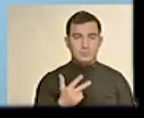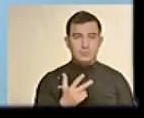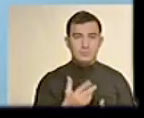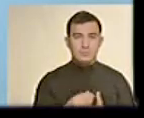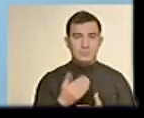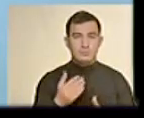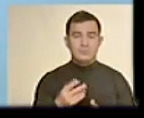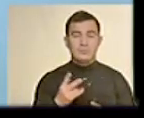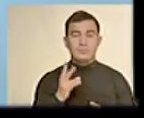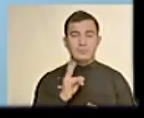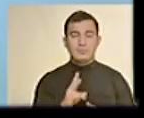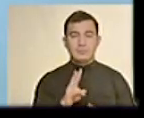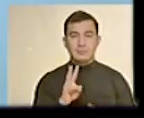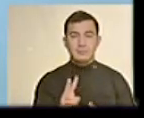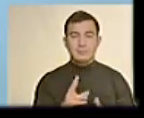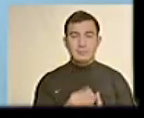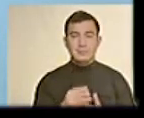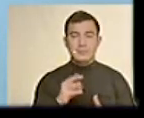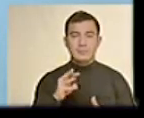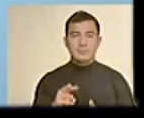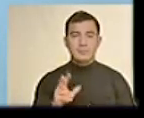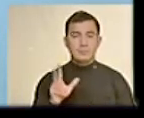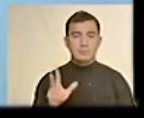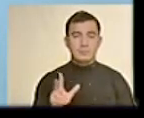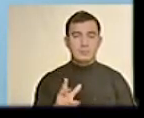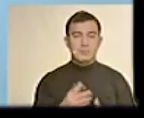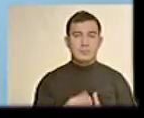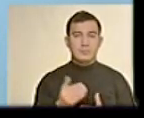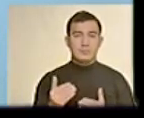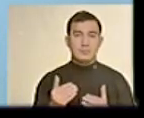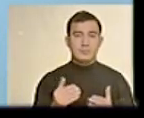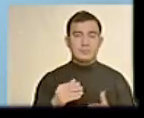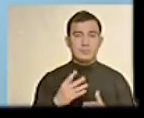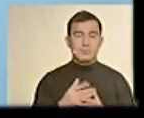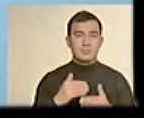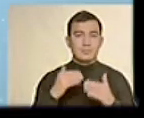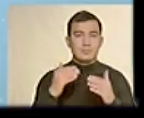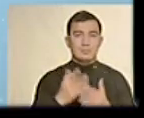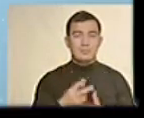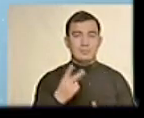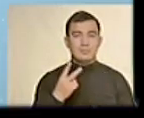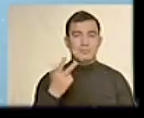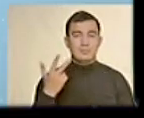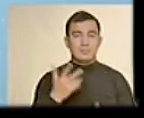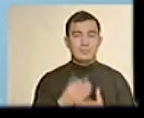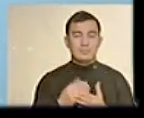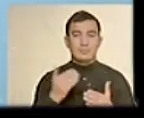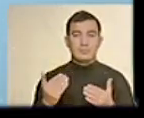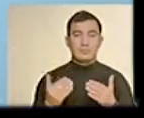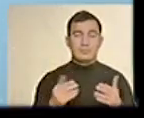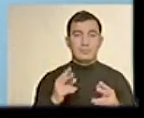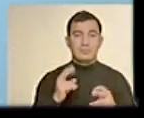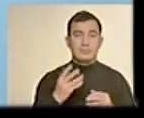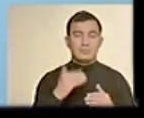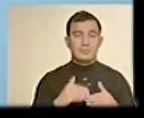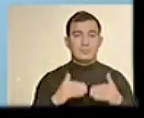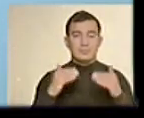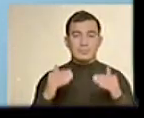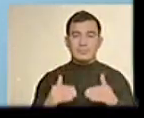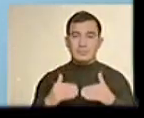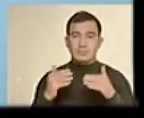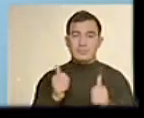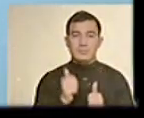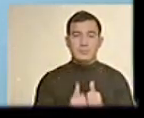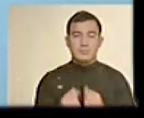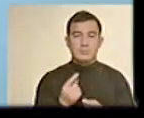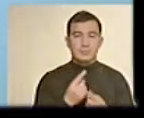kvadrat, uchinchisi m kub. Darajaning xossalariga ko'ra ko'paytuvchilarni kvadratga oshirganimizda har bir